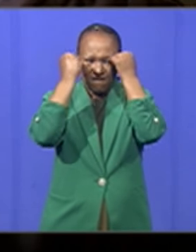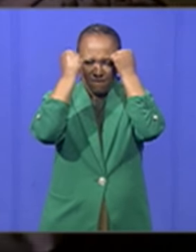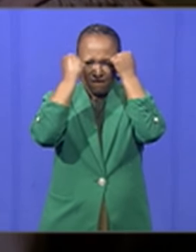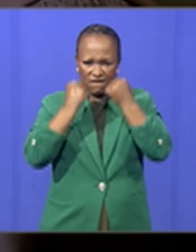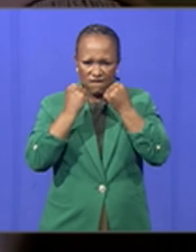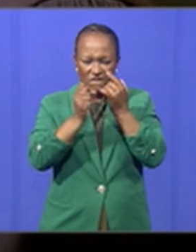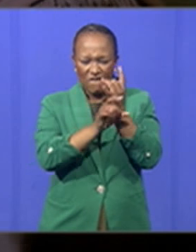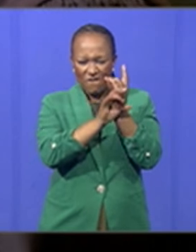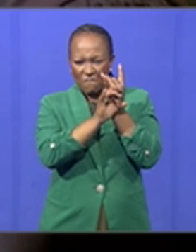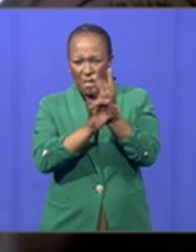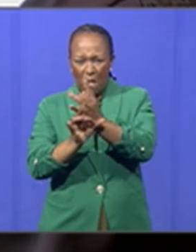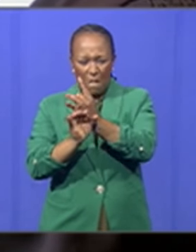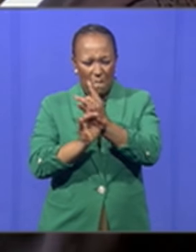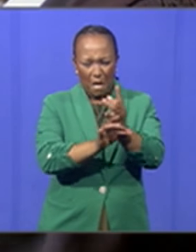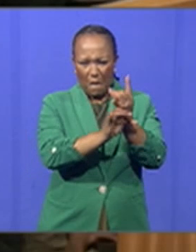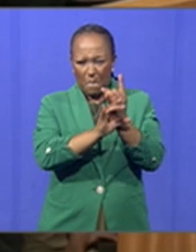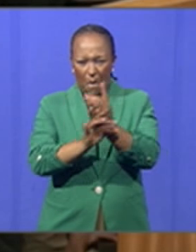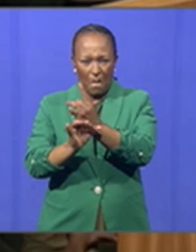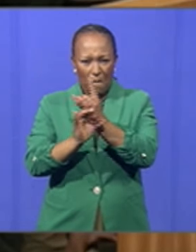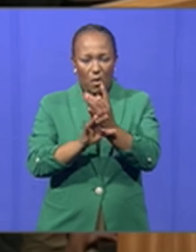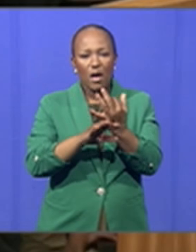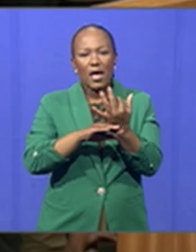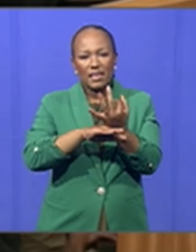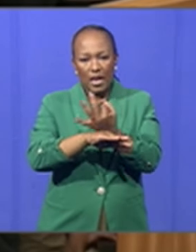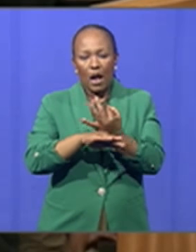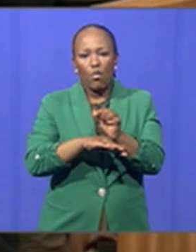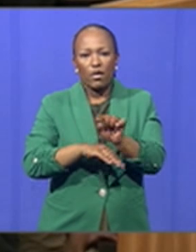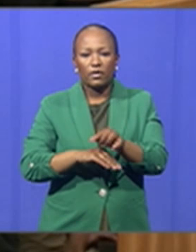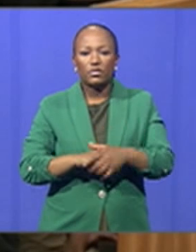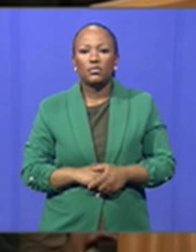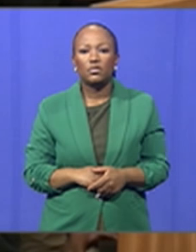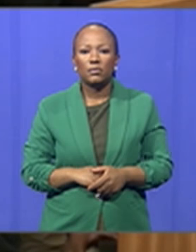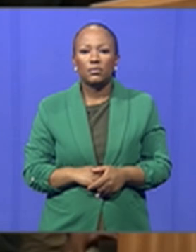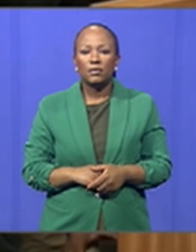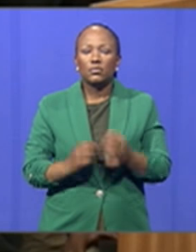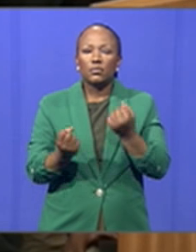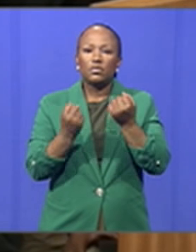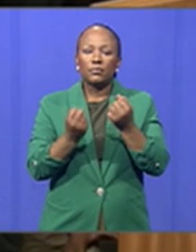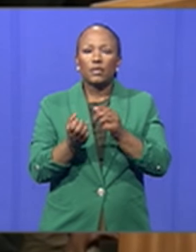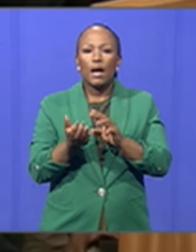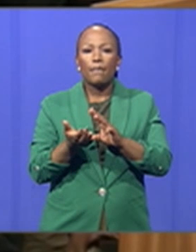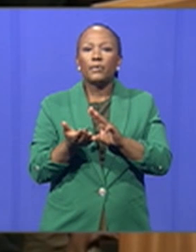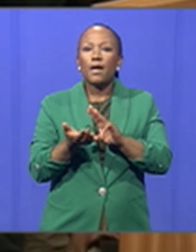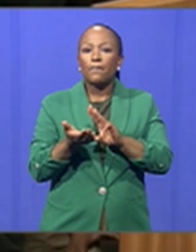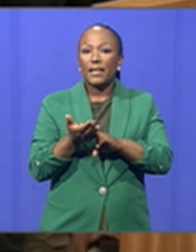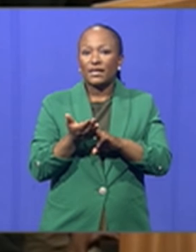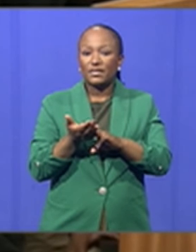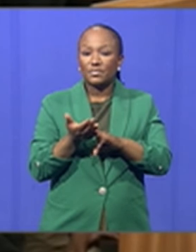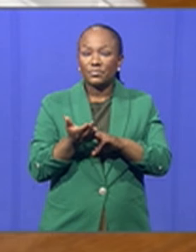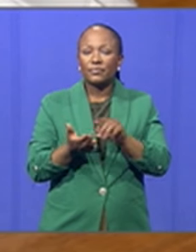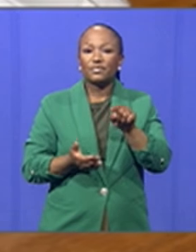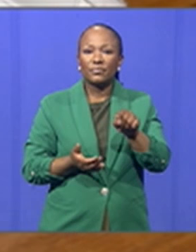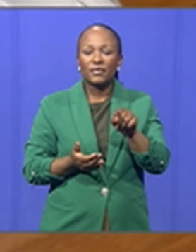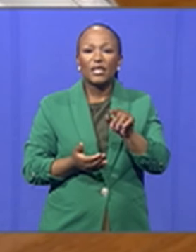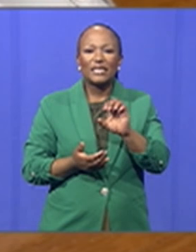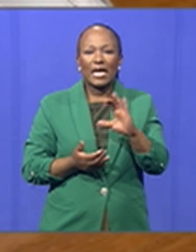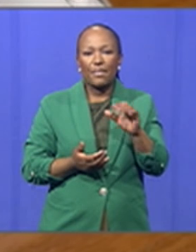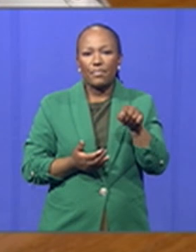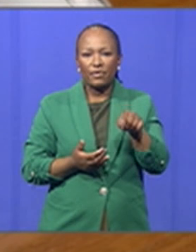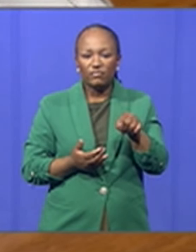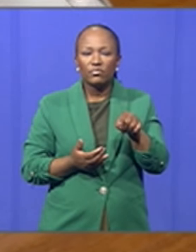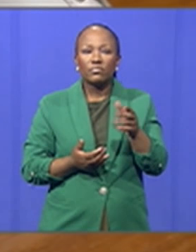This happened more than 3 hours. Go sa le bjalo kgorotsheko ya magistrata ya Modantsane ka Eastern Cape e phaetše ka thoko kgopelo go